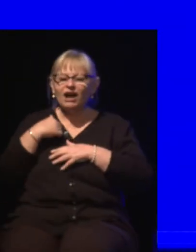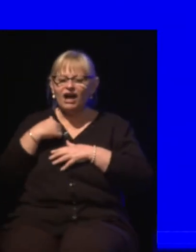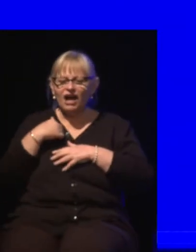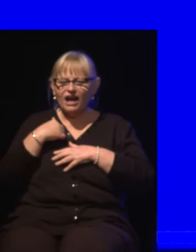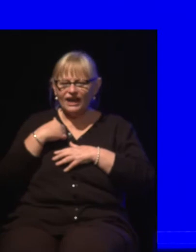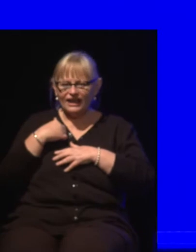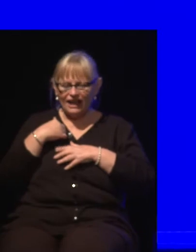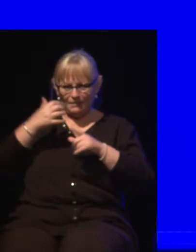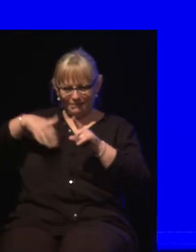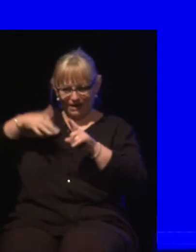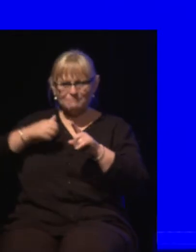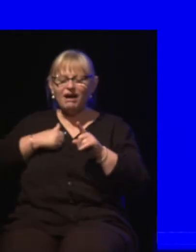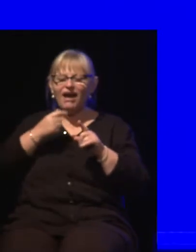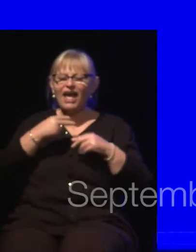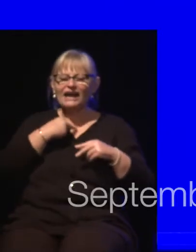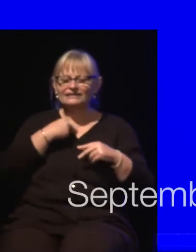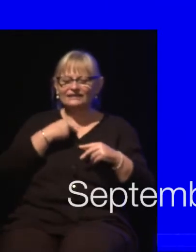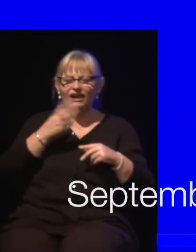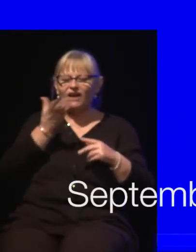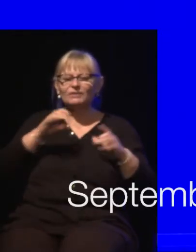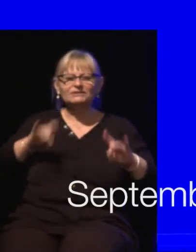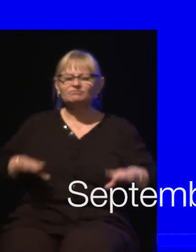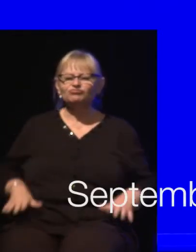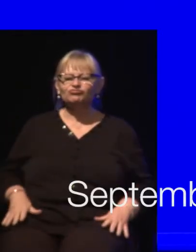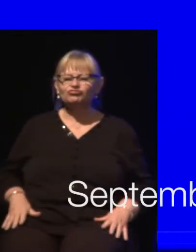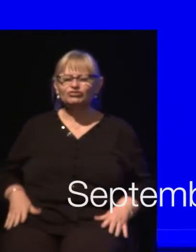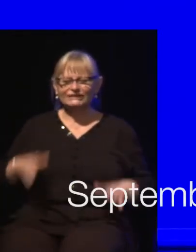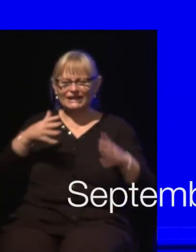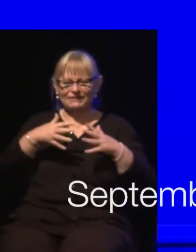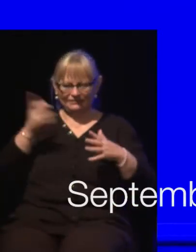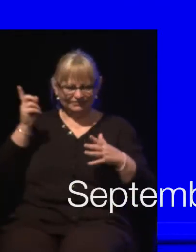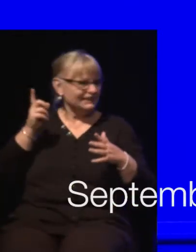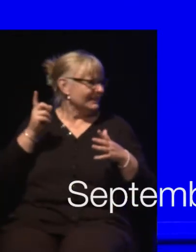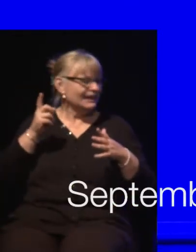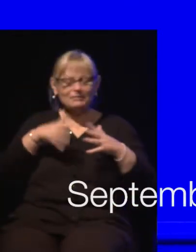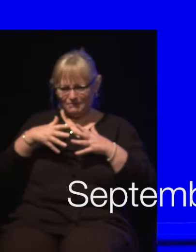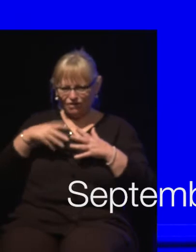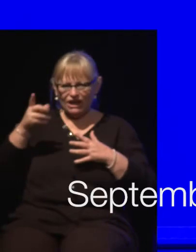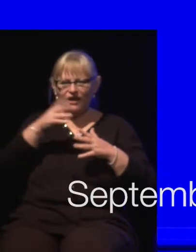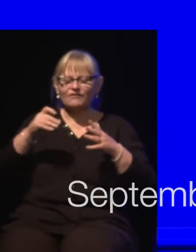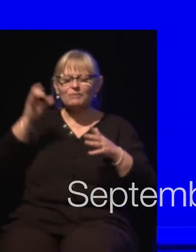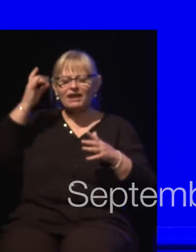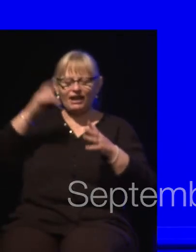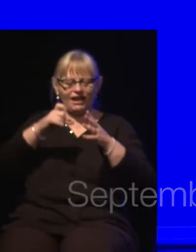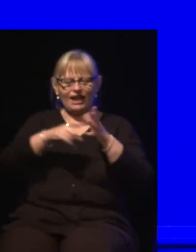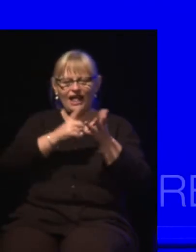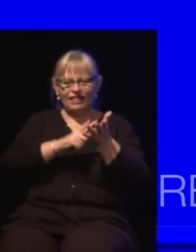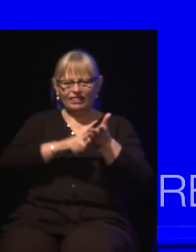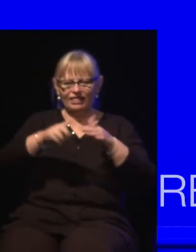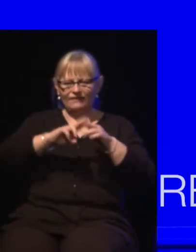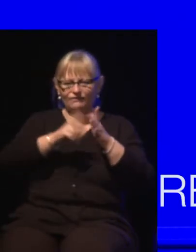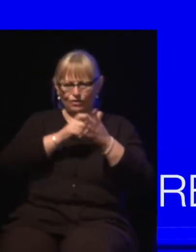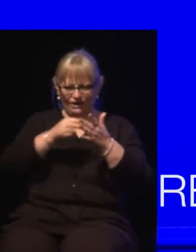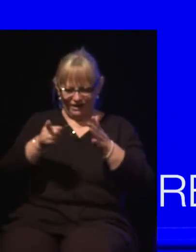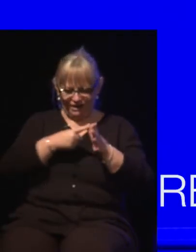So a little background, if you could tell from my accent, I'm not from here. I'm an American, I'm from California, I still live there actually,